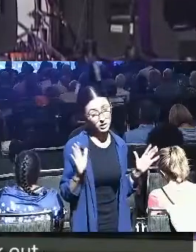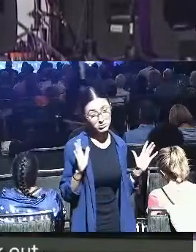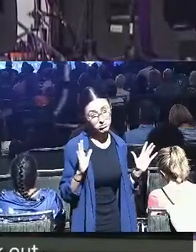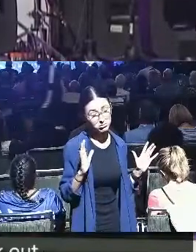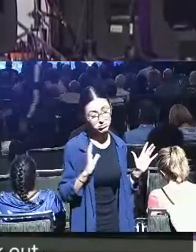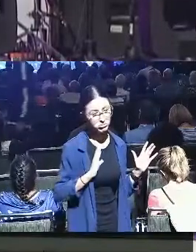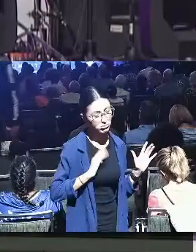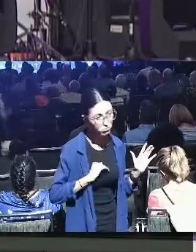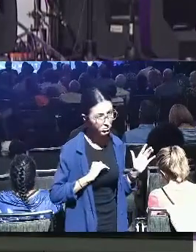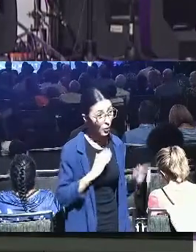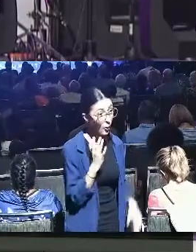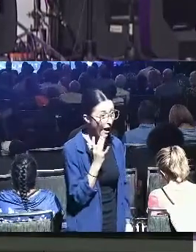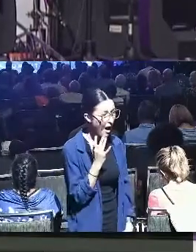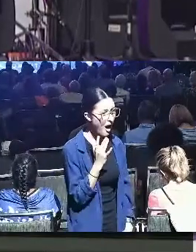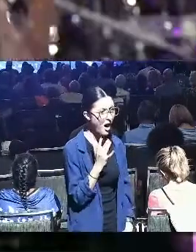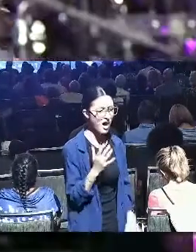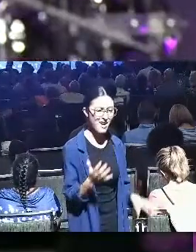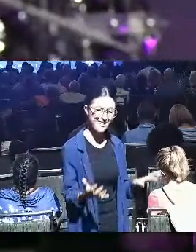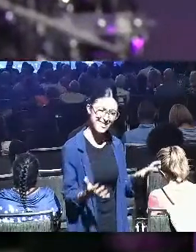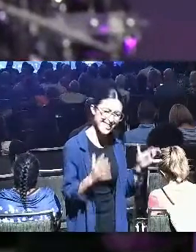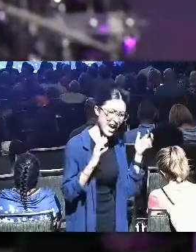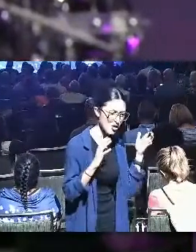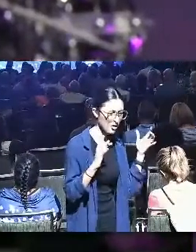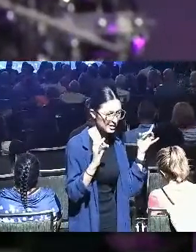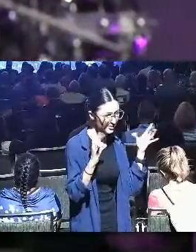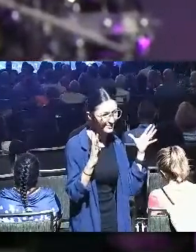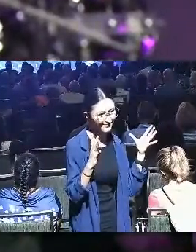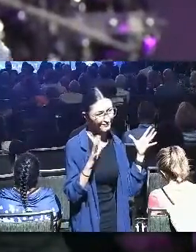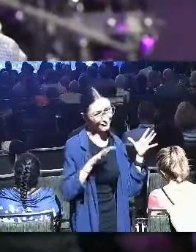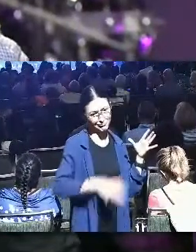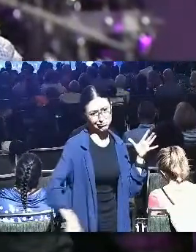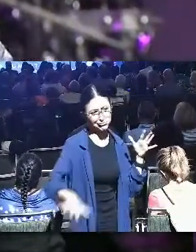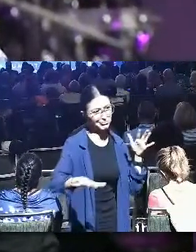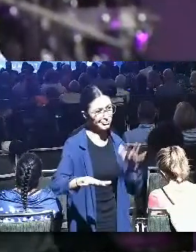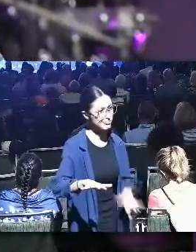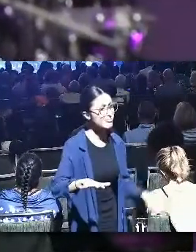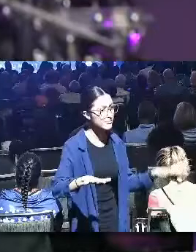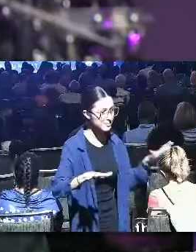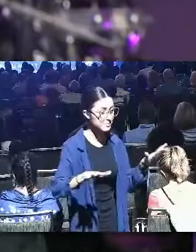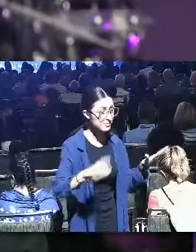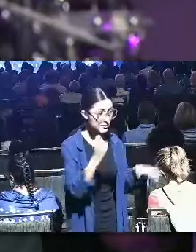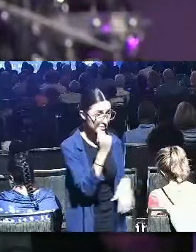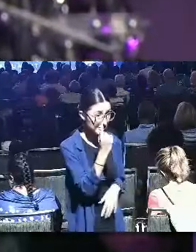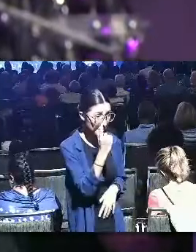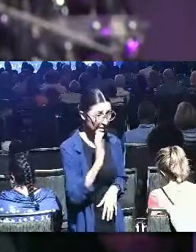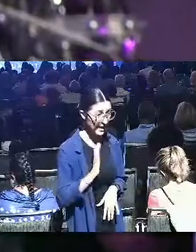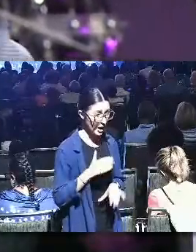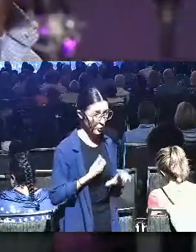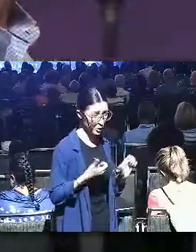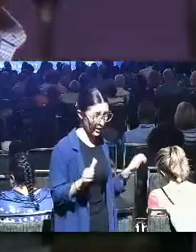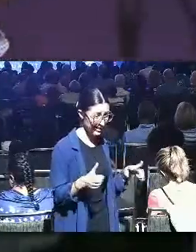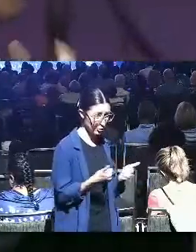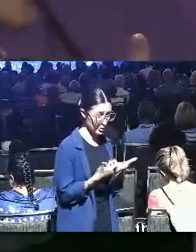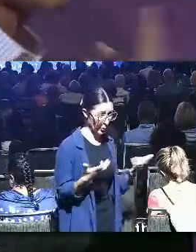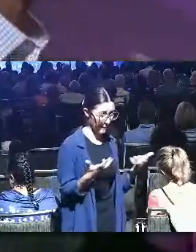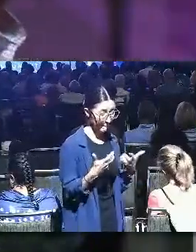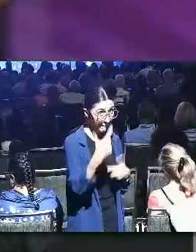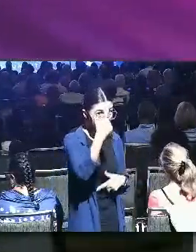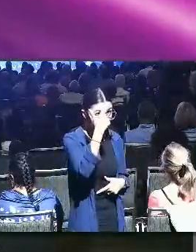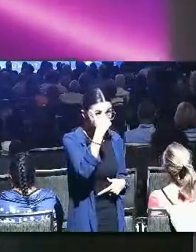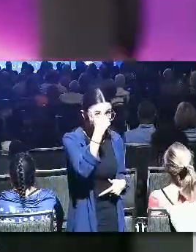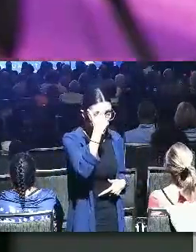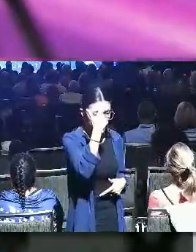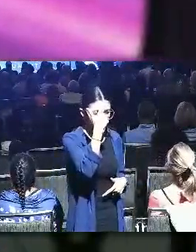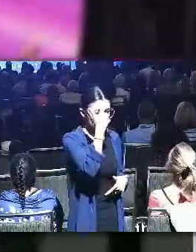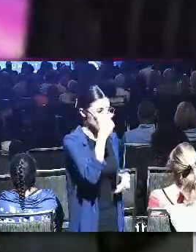chaos everywhere. You know, our challenge, brothers and sisters, is we must not let our imaginations be more captured by the chaos of